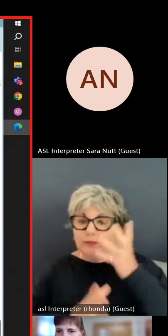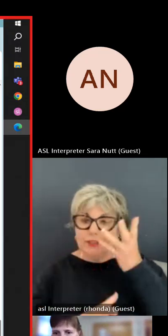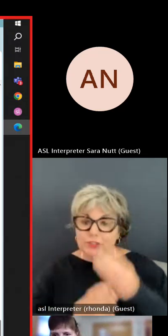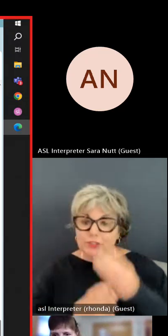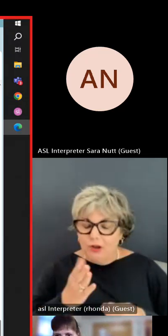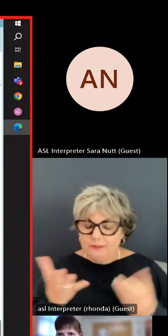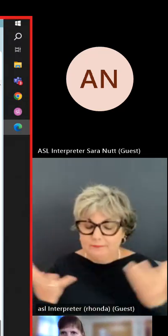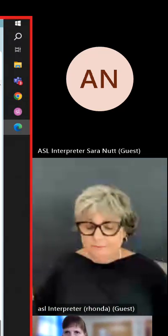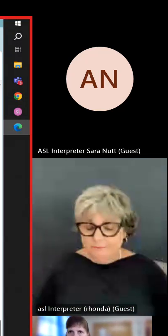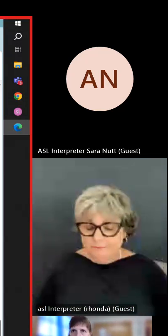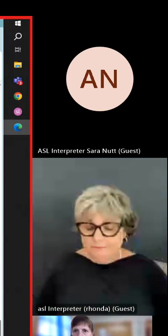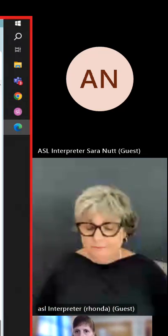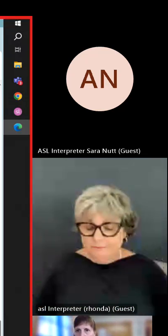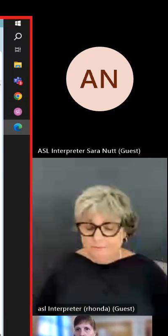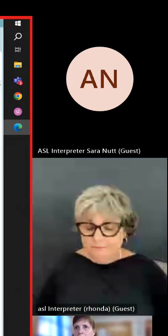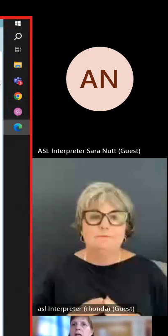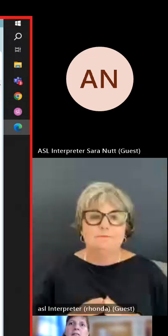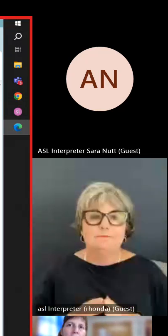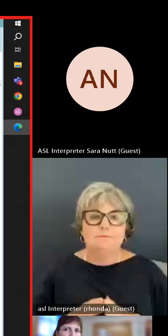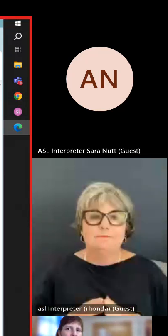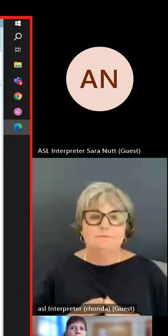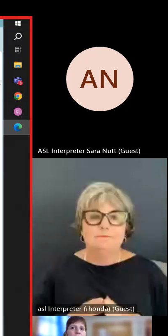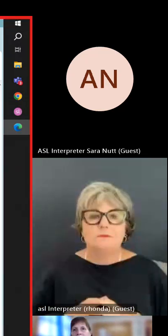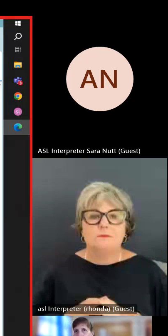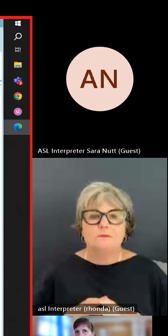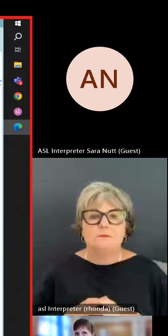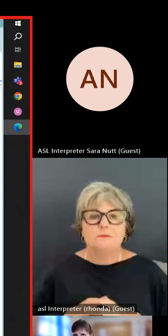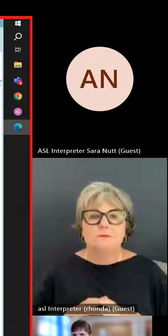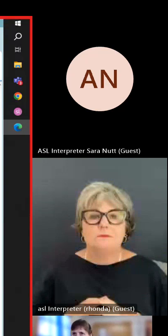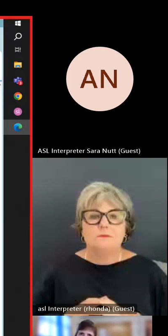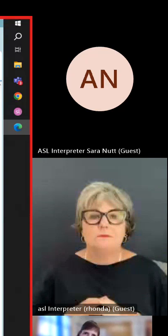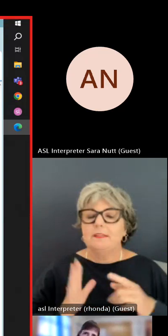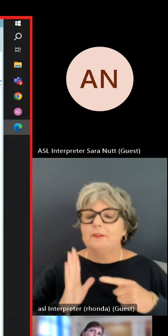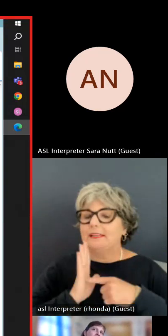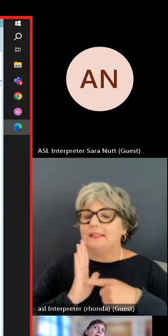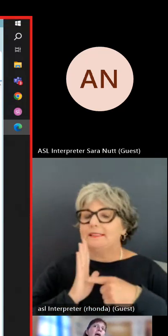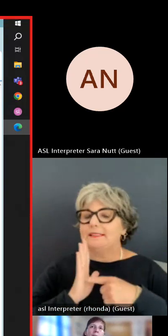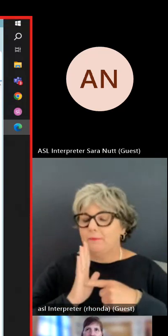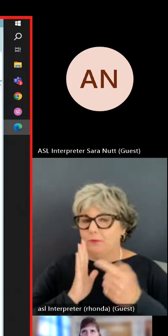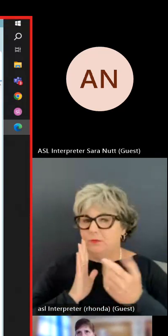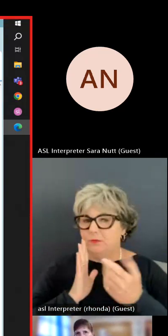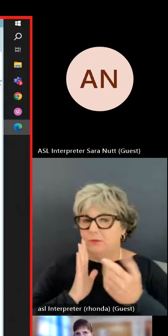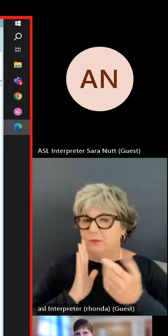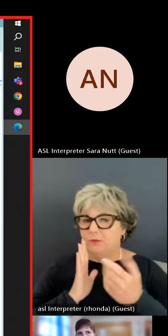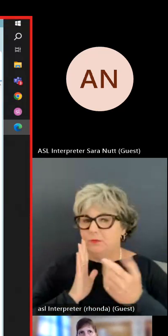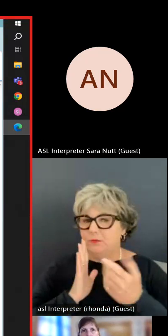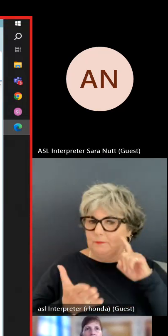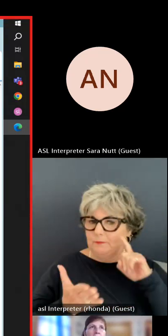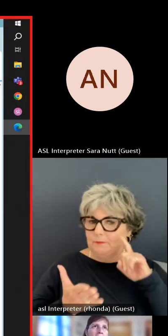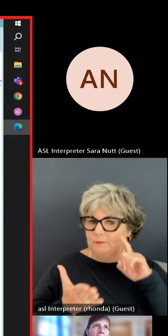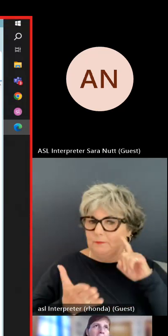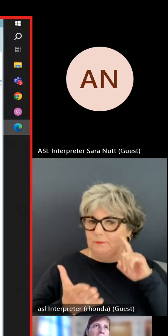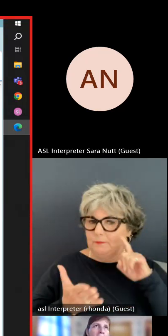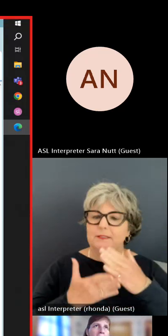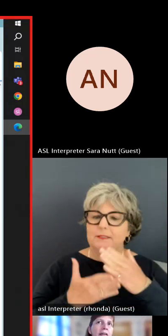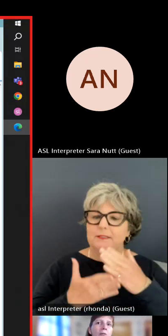there in the first place. So those are some examples for you. I'm going to skip over this